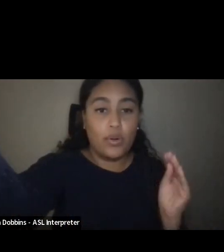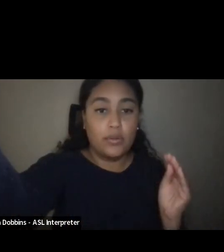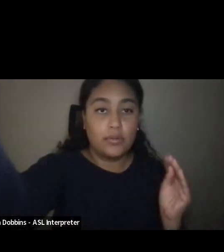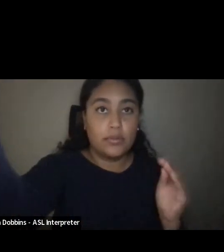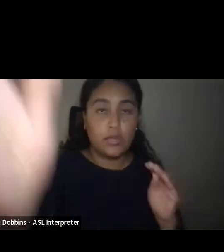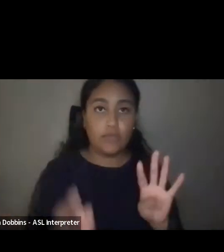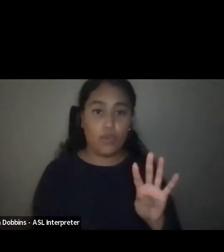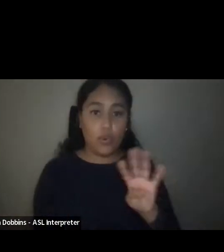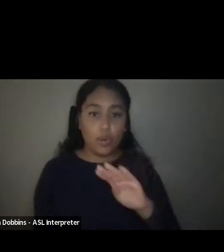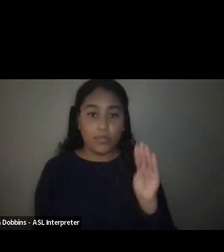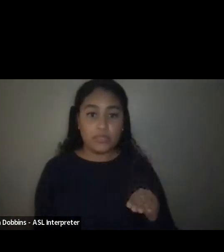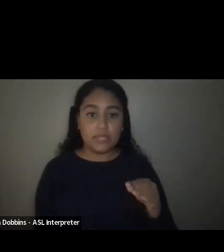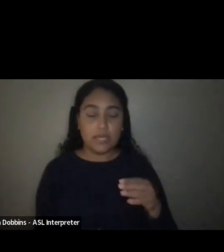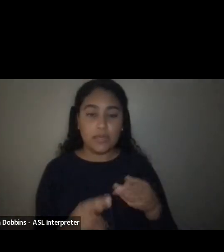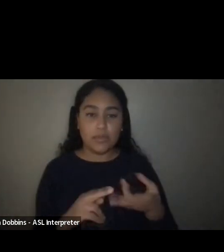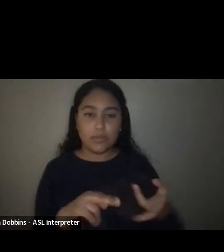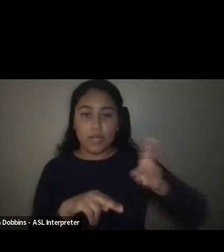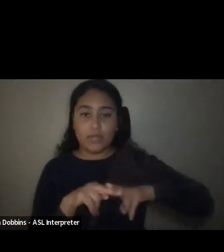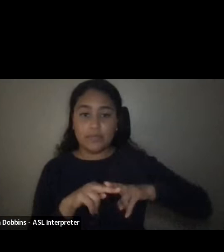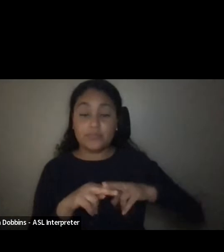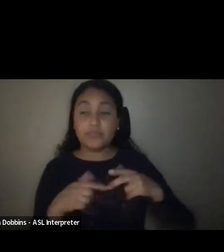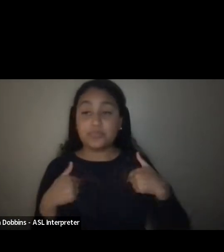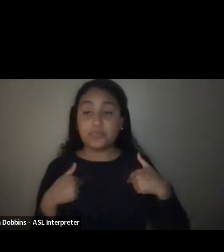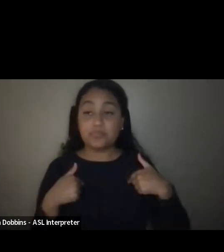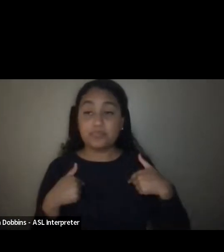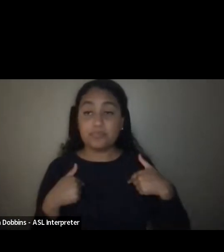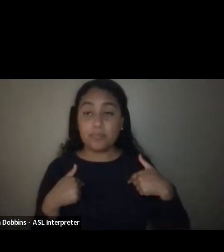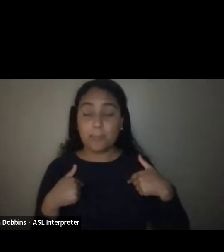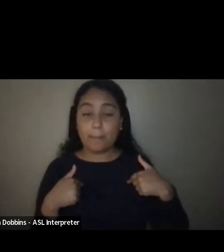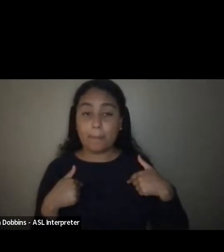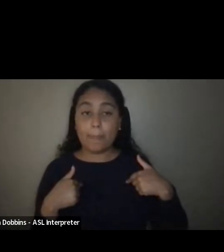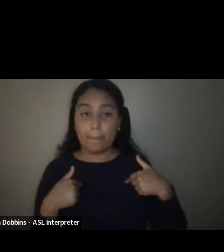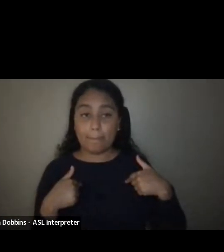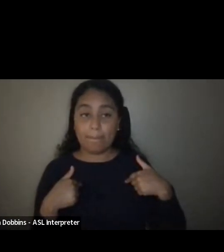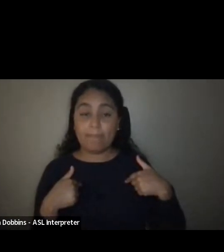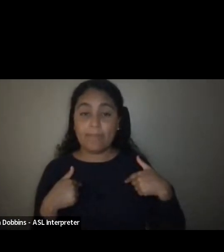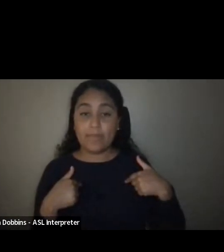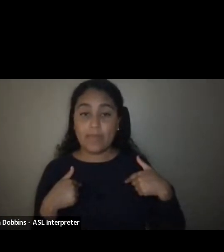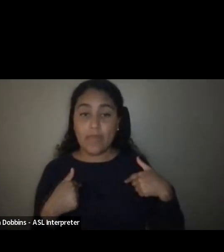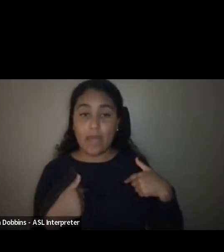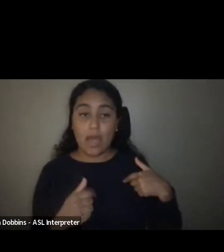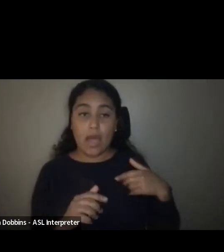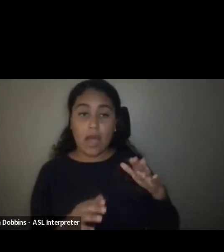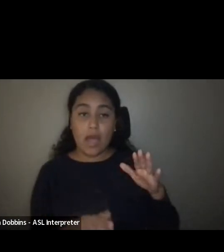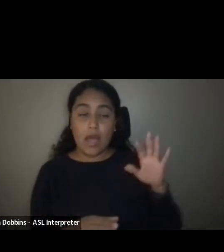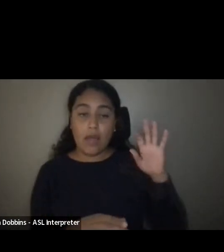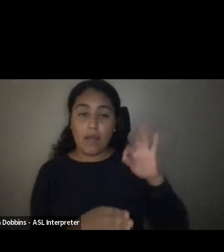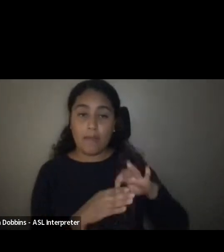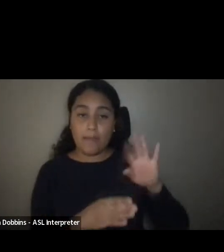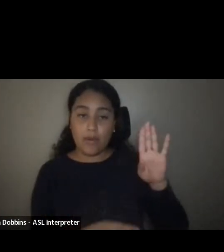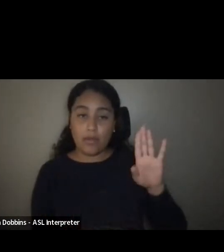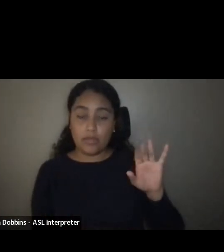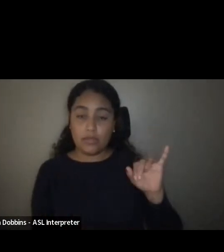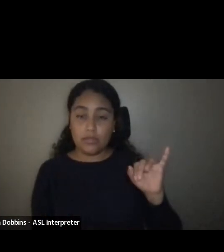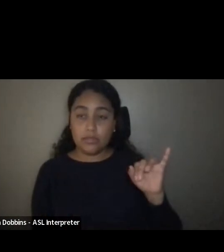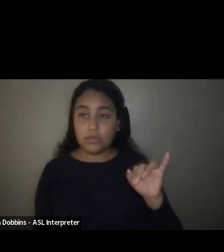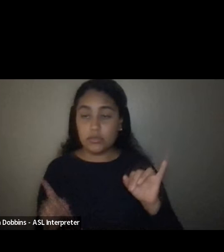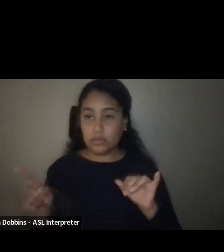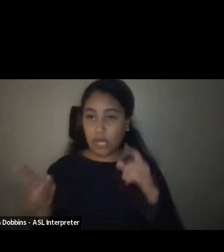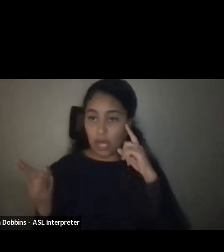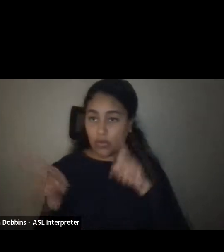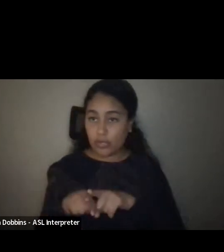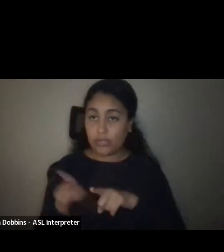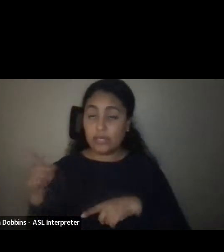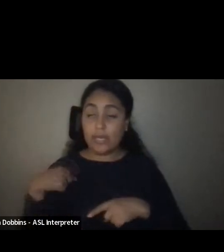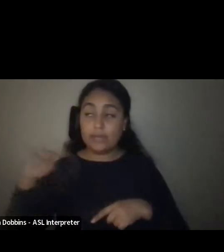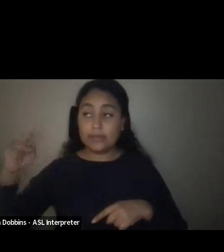all. Can I get a motion to approve? I move. Motion by trustee Jacobson, I'll second that. trustee Chavez